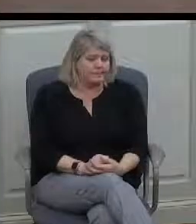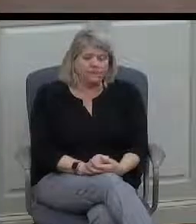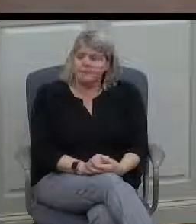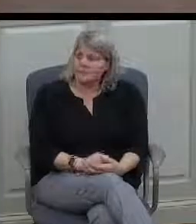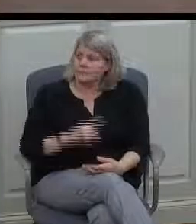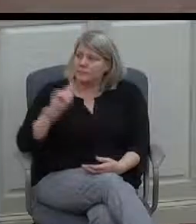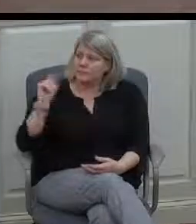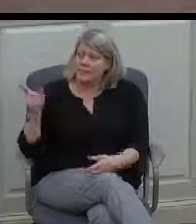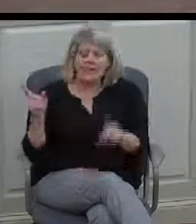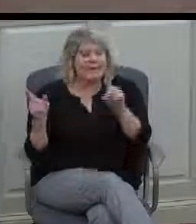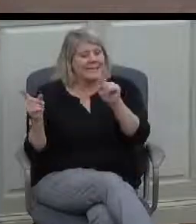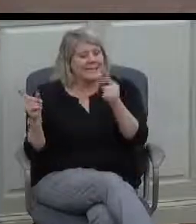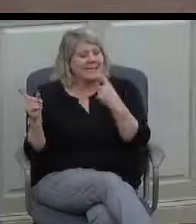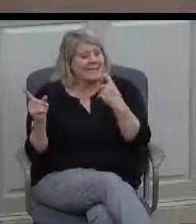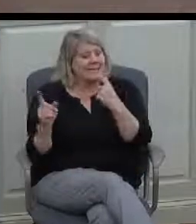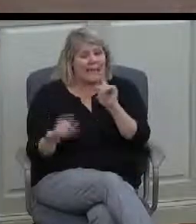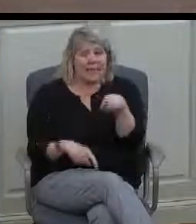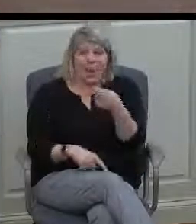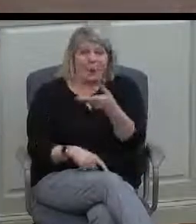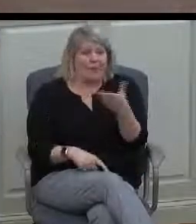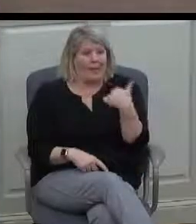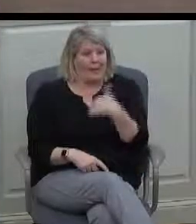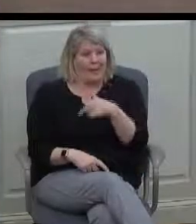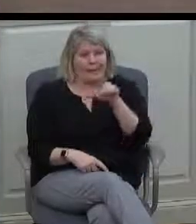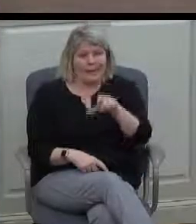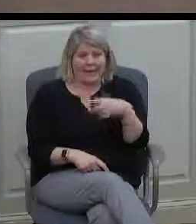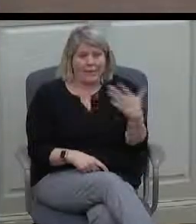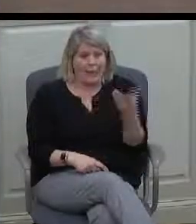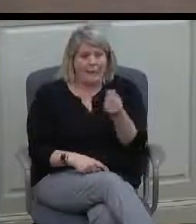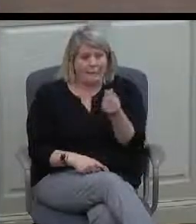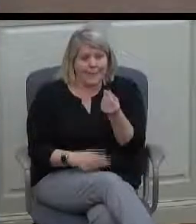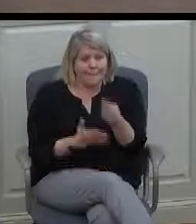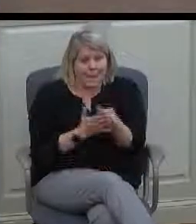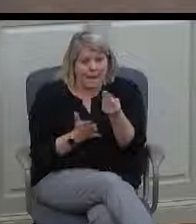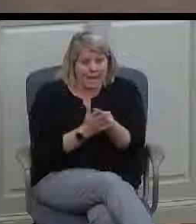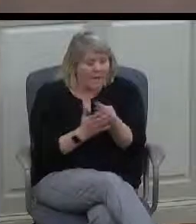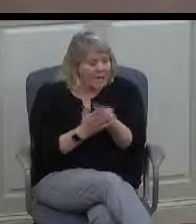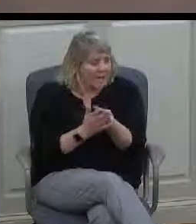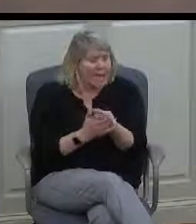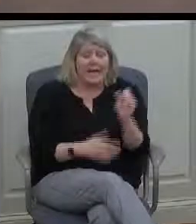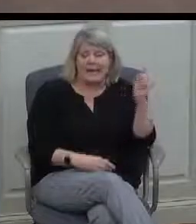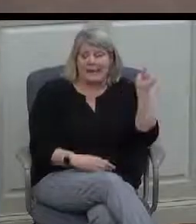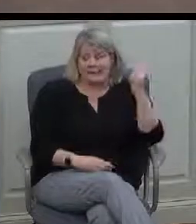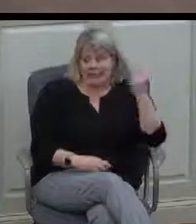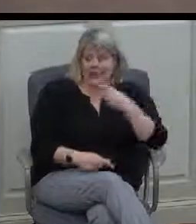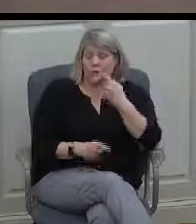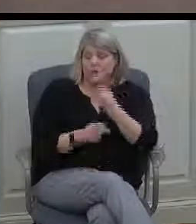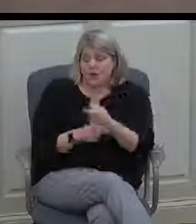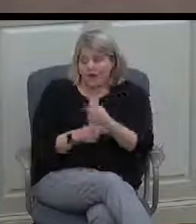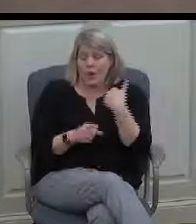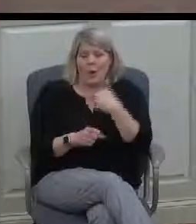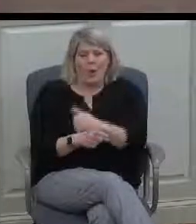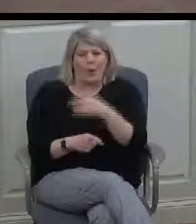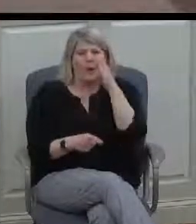So all we You need got is other money, questions? right? Yeah. So we're, with this will be one of the projects we're talking about internally with the